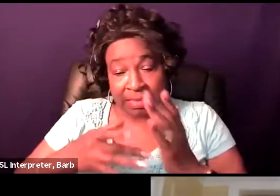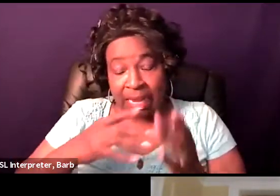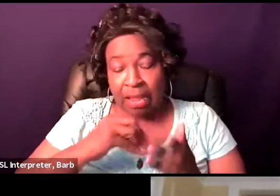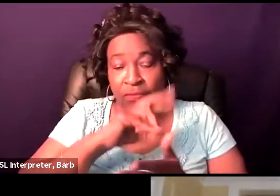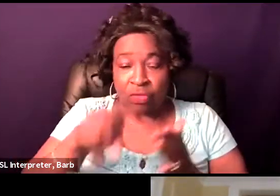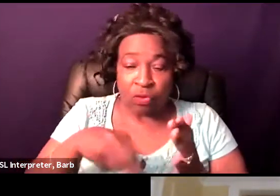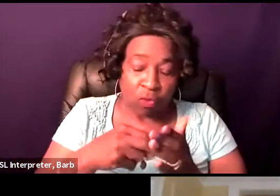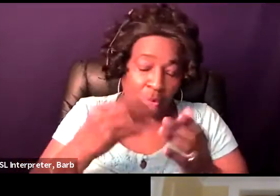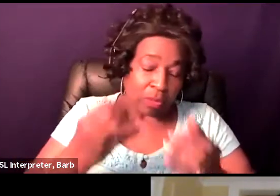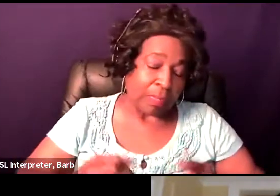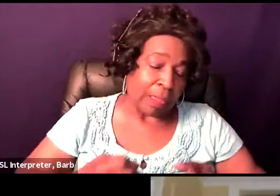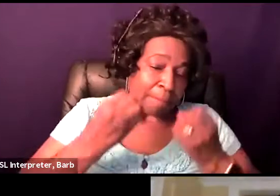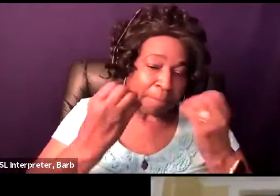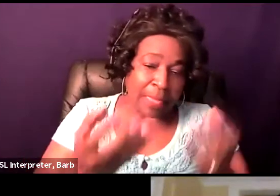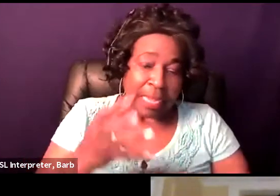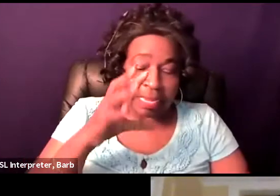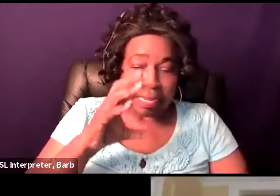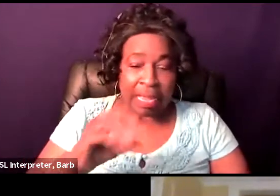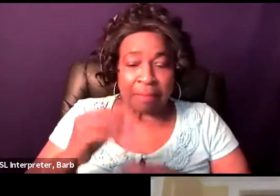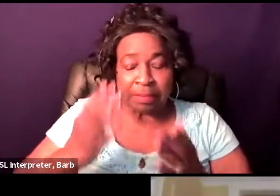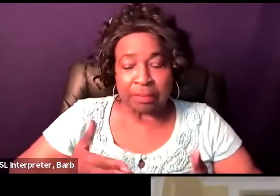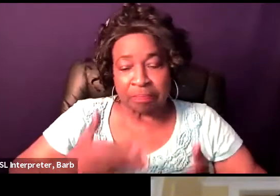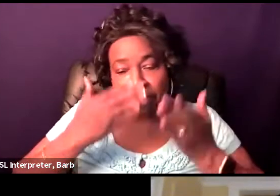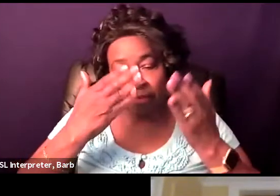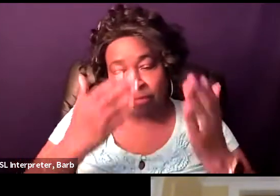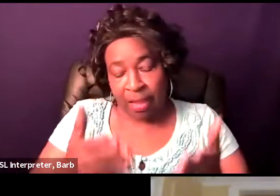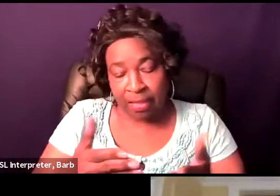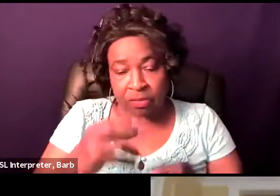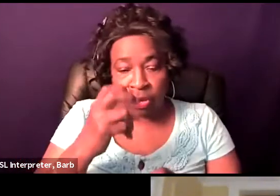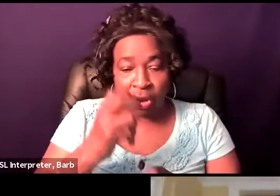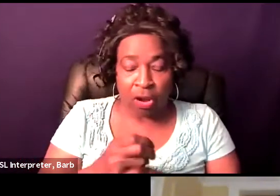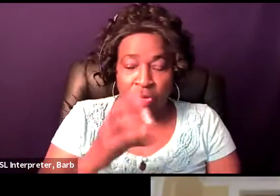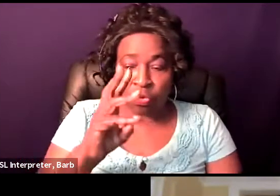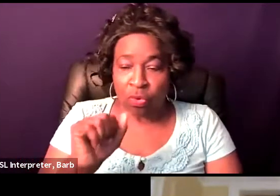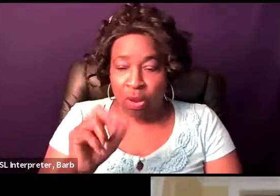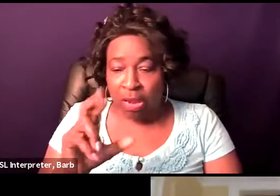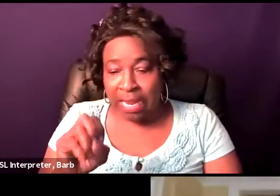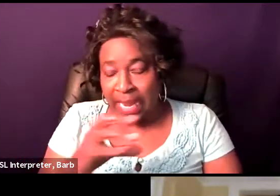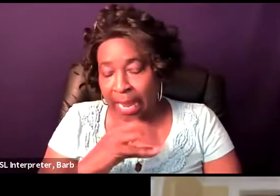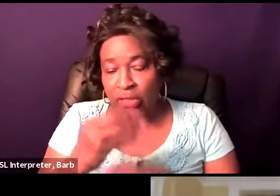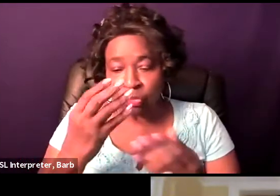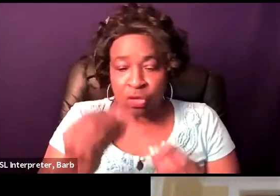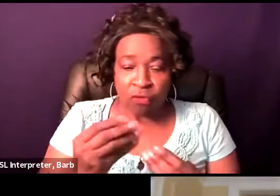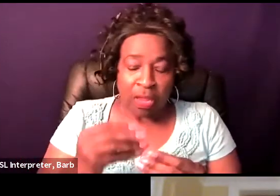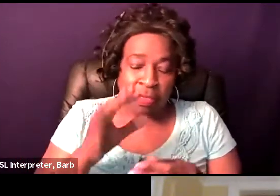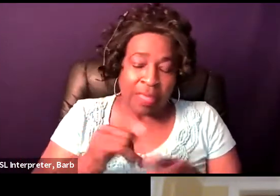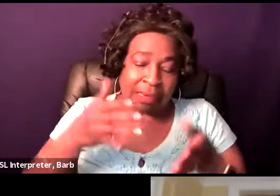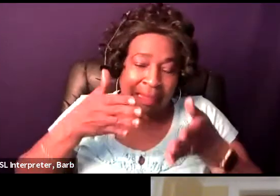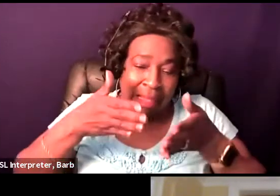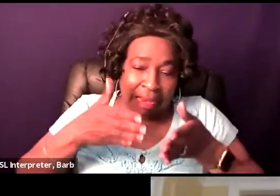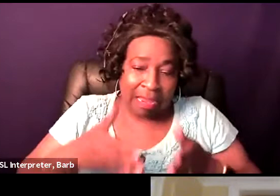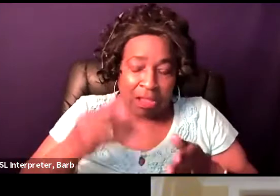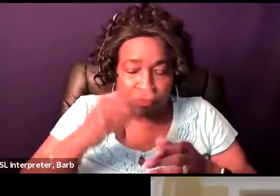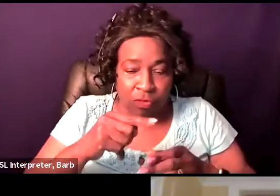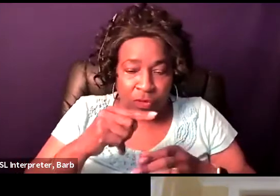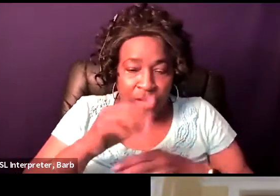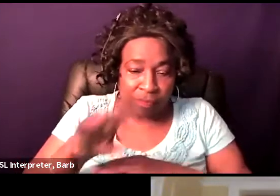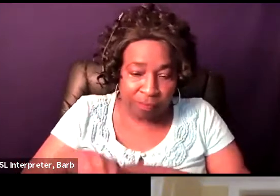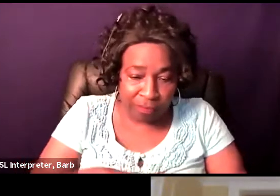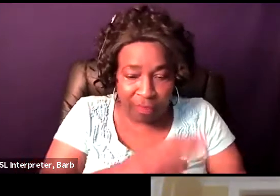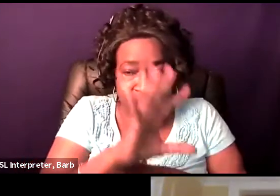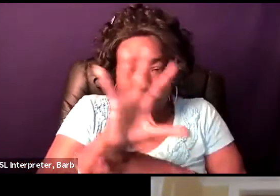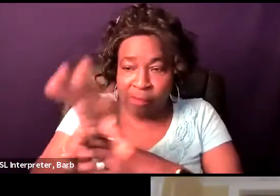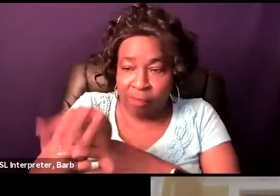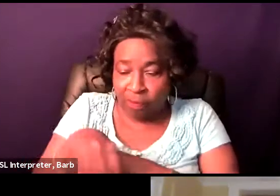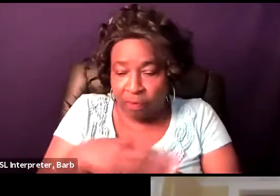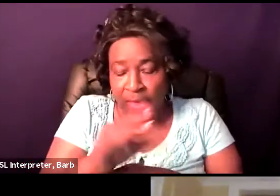tech companies in providing the hardware and software that allows for the surveillance of different groups